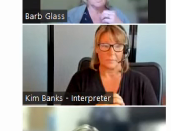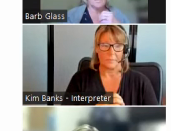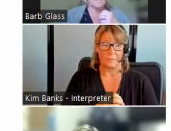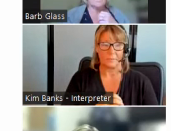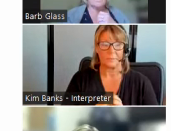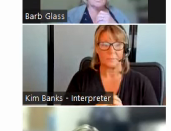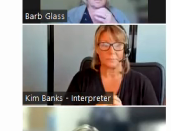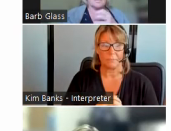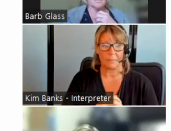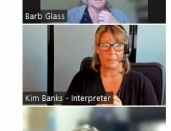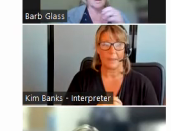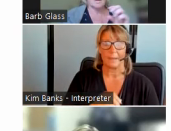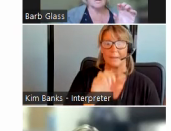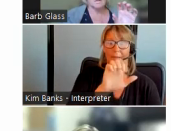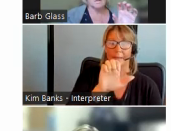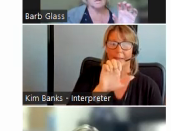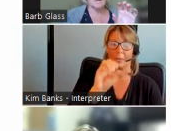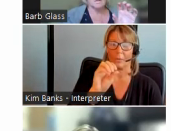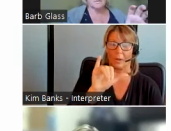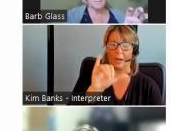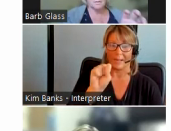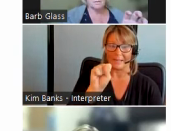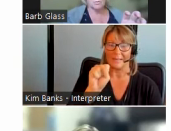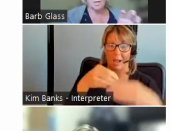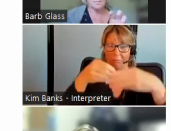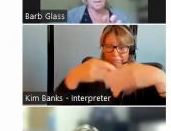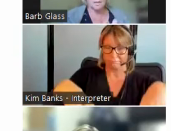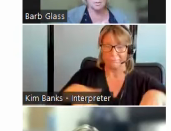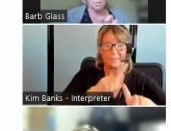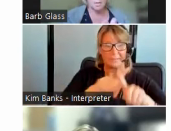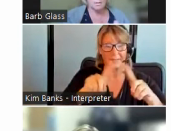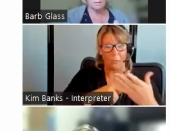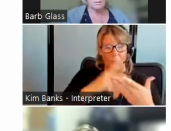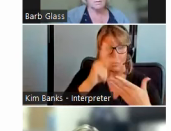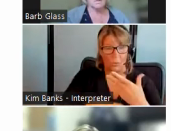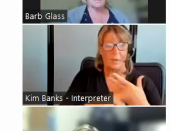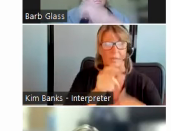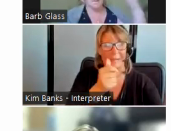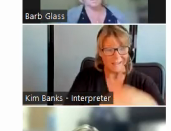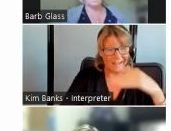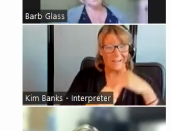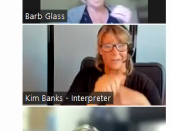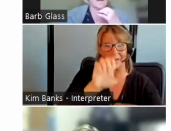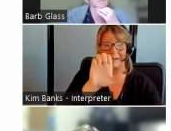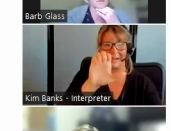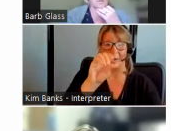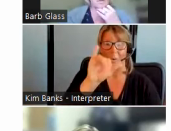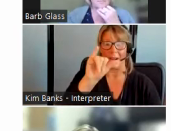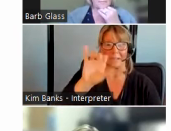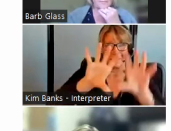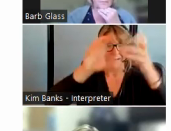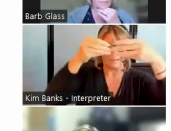Within EOIS, you may also know that there are different pieces or applications within the big EOIS